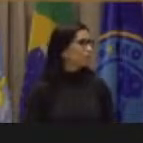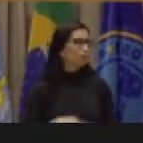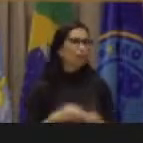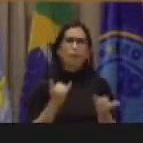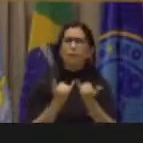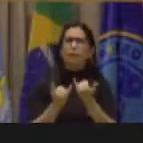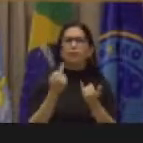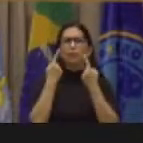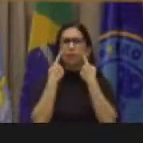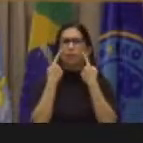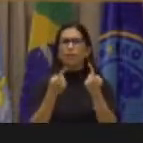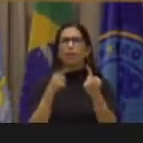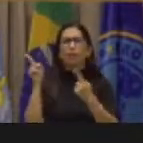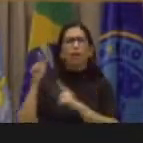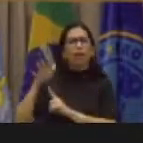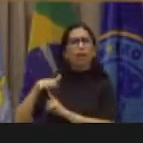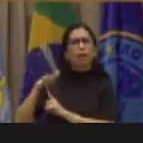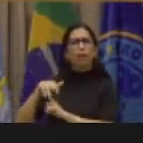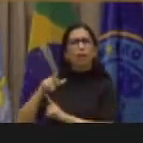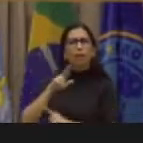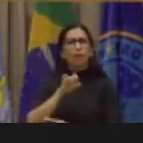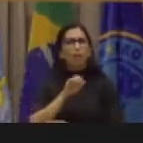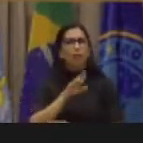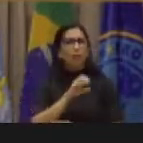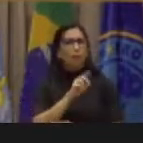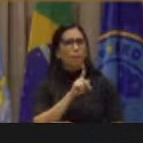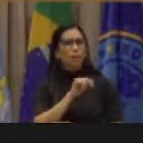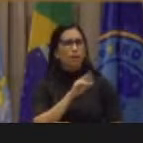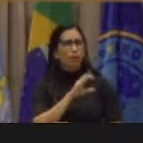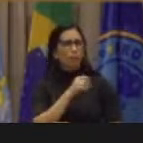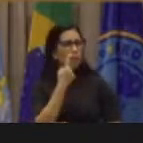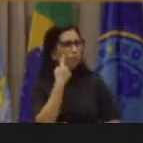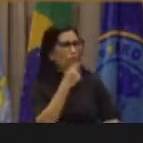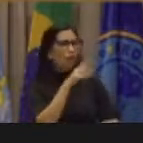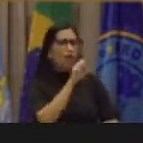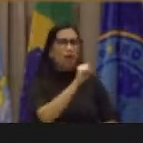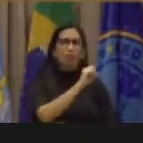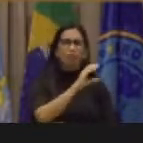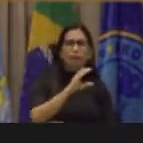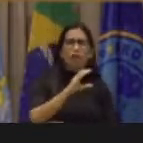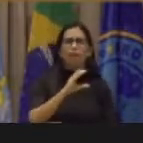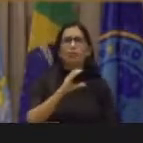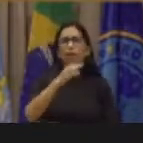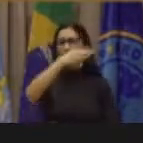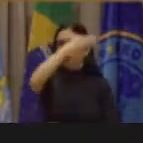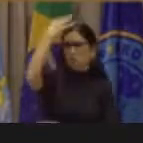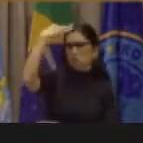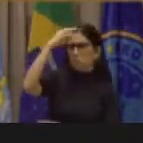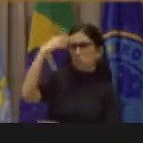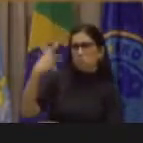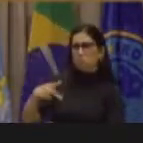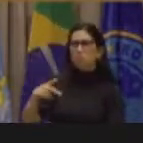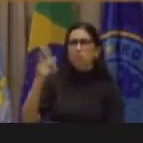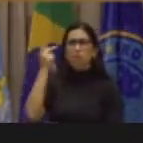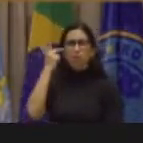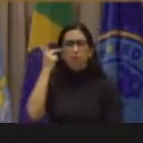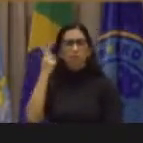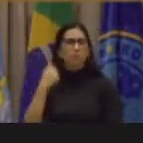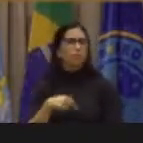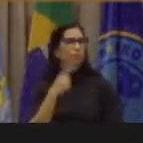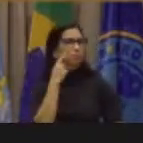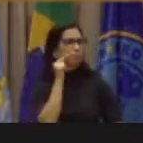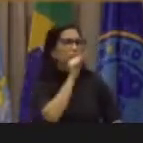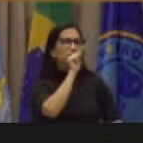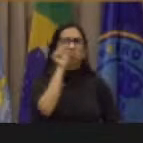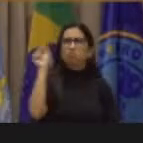me that when I was looking at the presentations from the state of Paraná, Rio Preto, from São